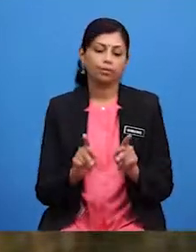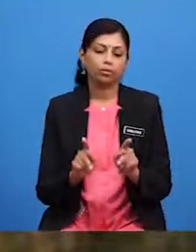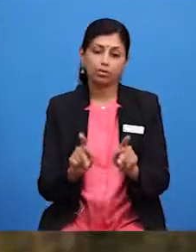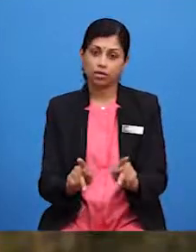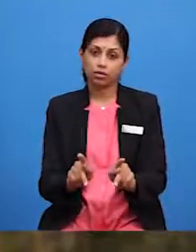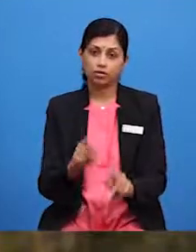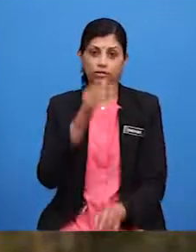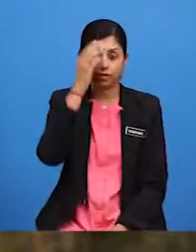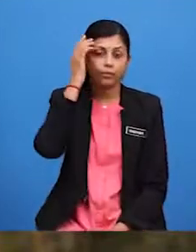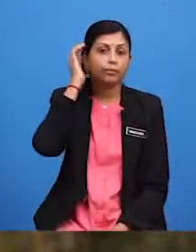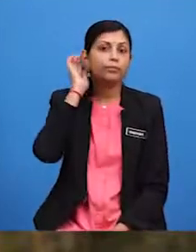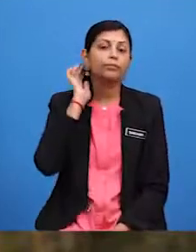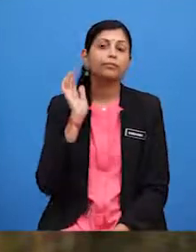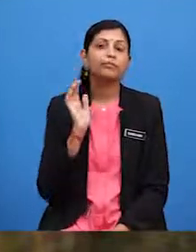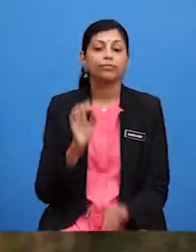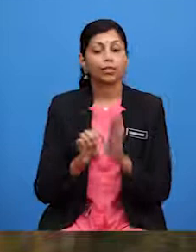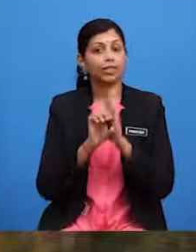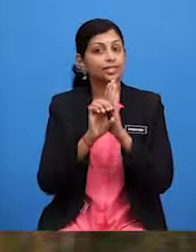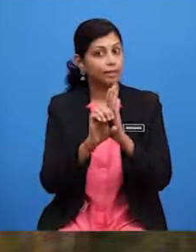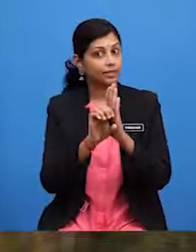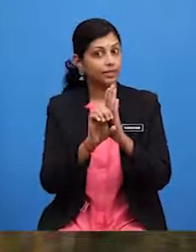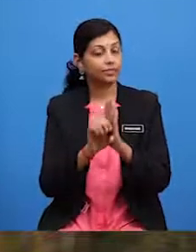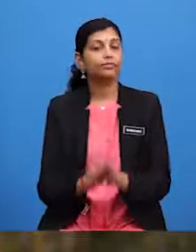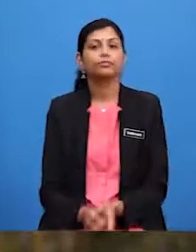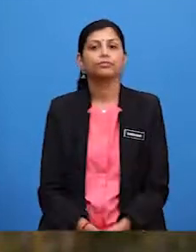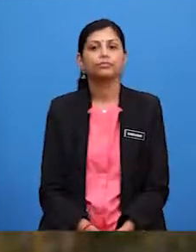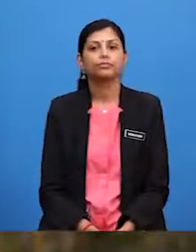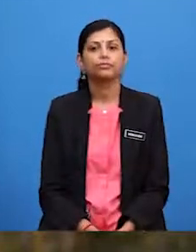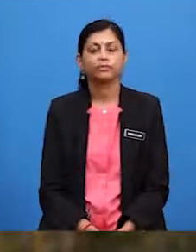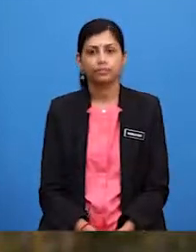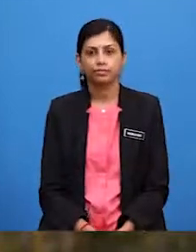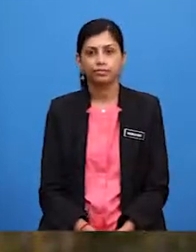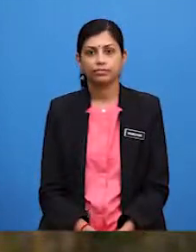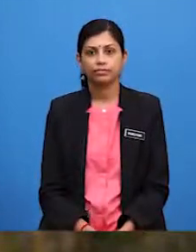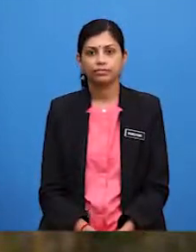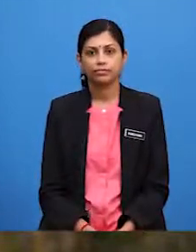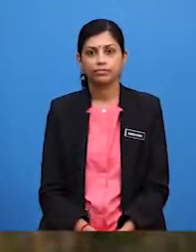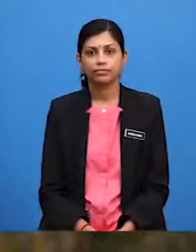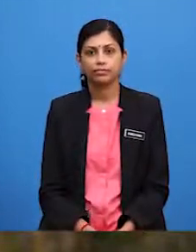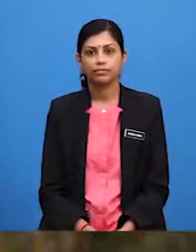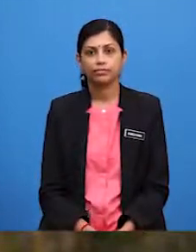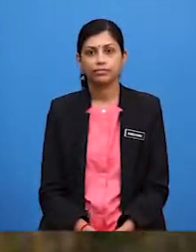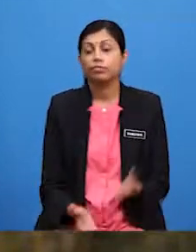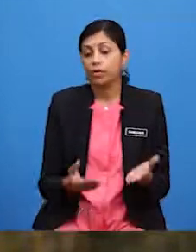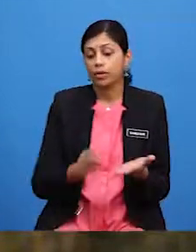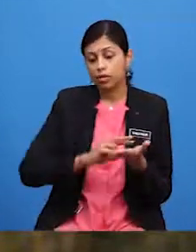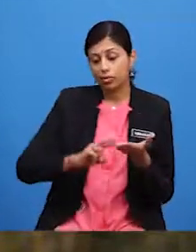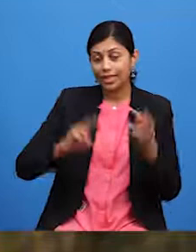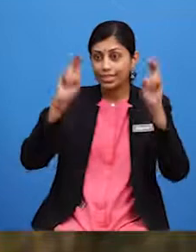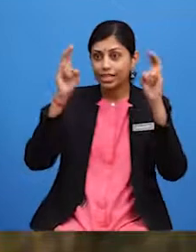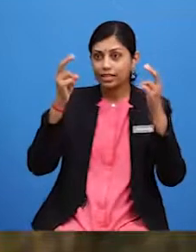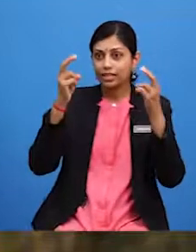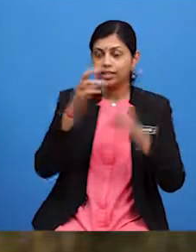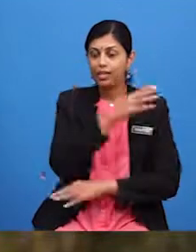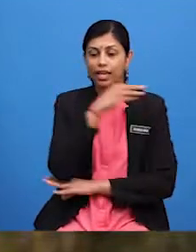place. For example, you will read the title and predict the information